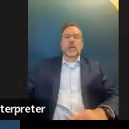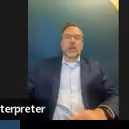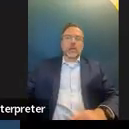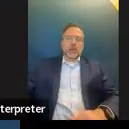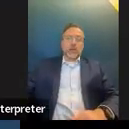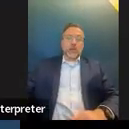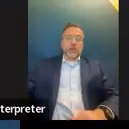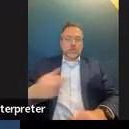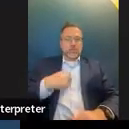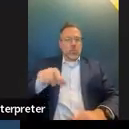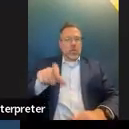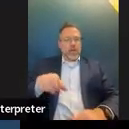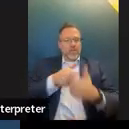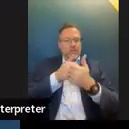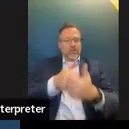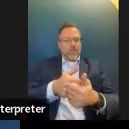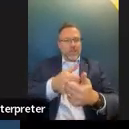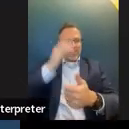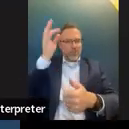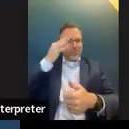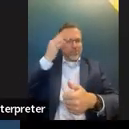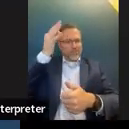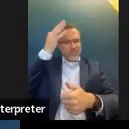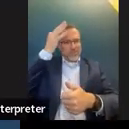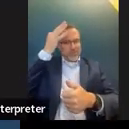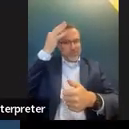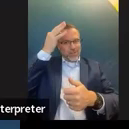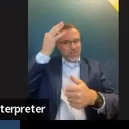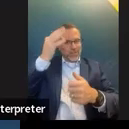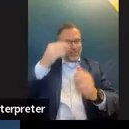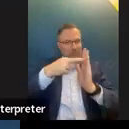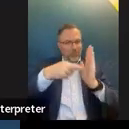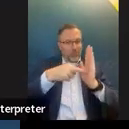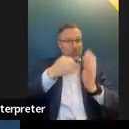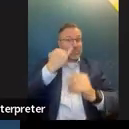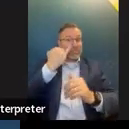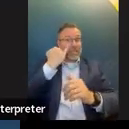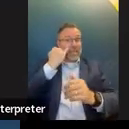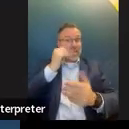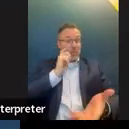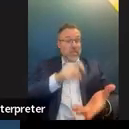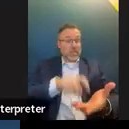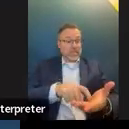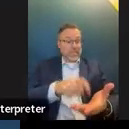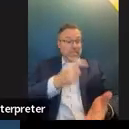We have to follow the federal regulations. And if we see something, we have to